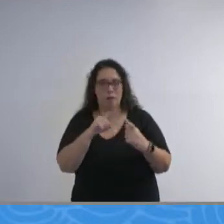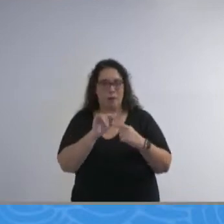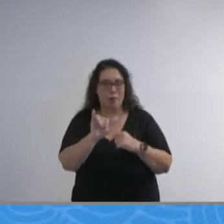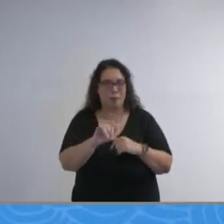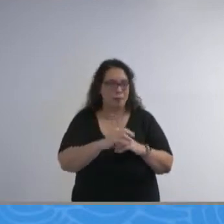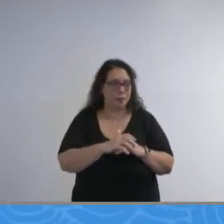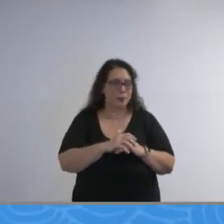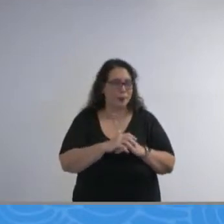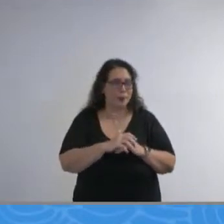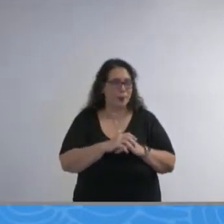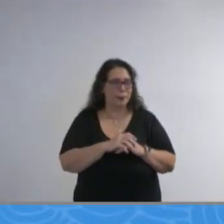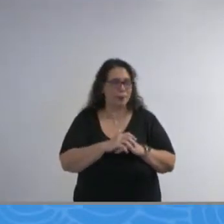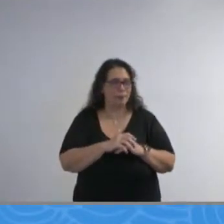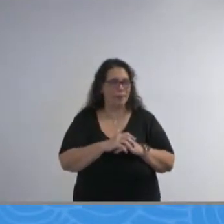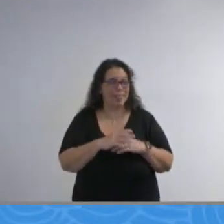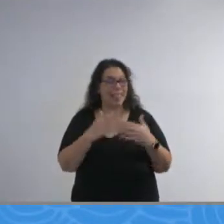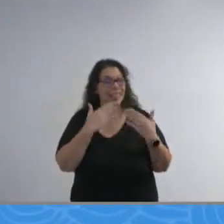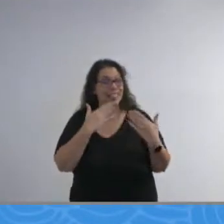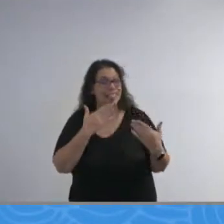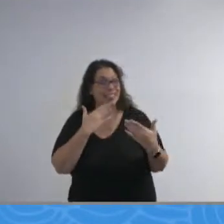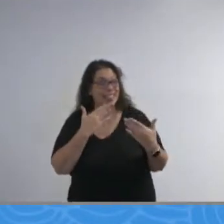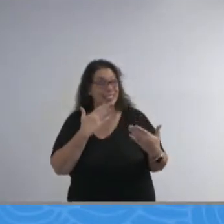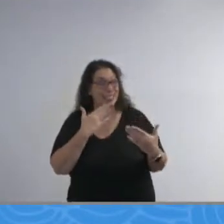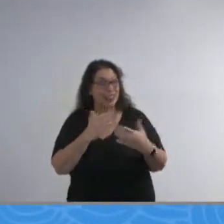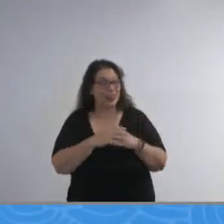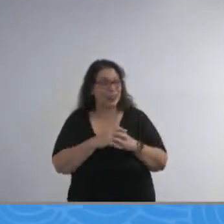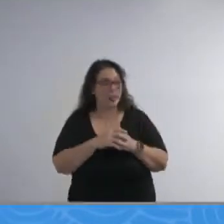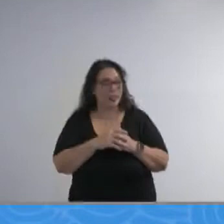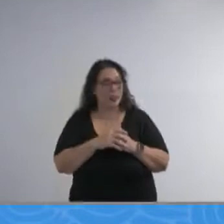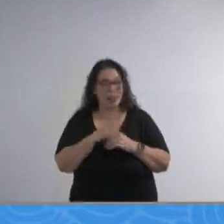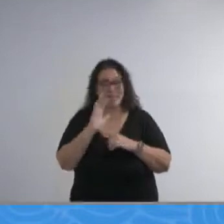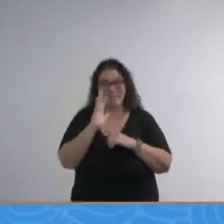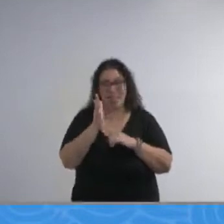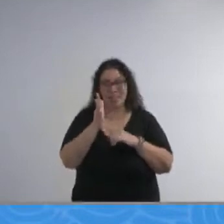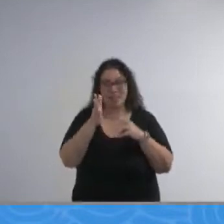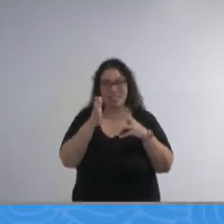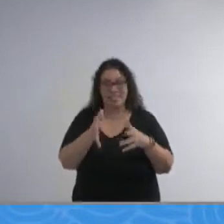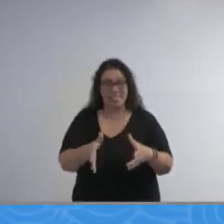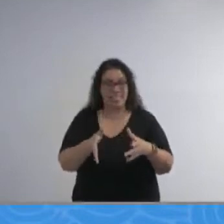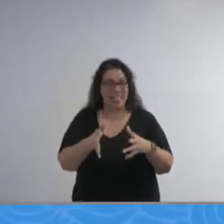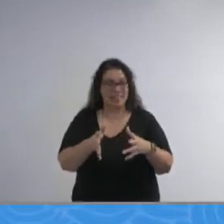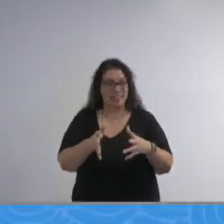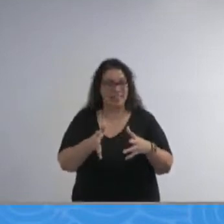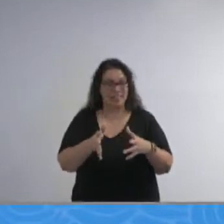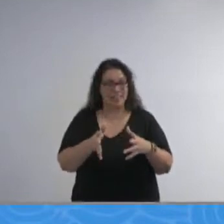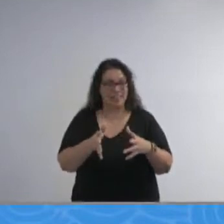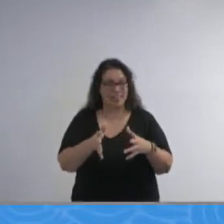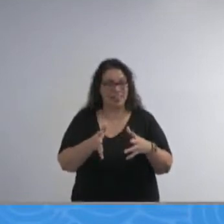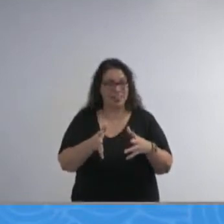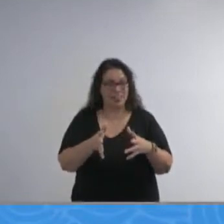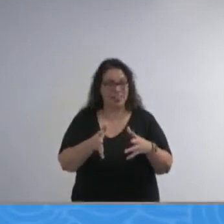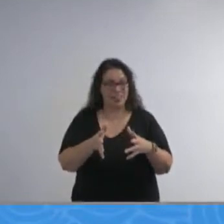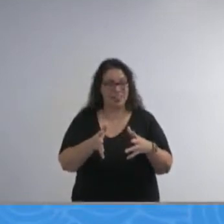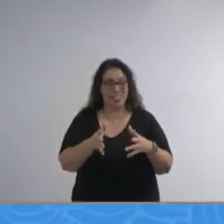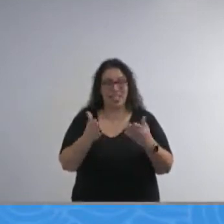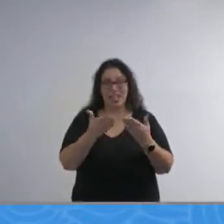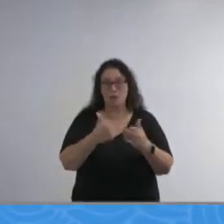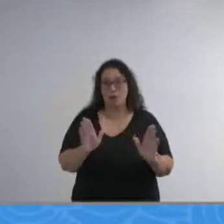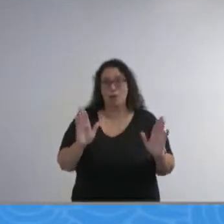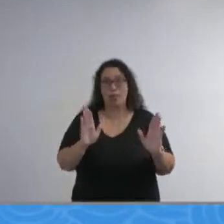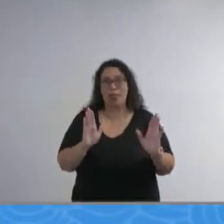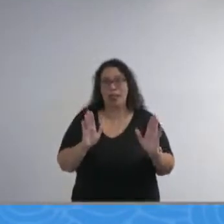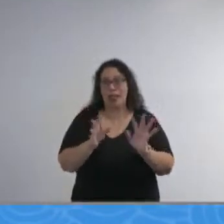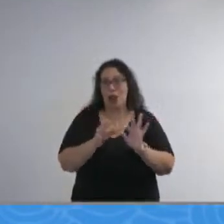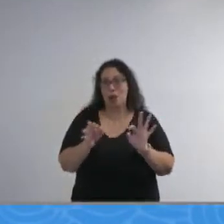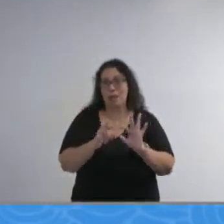All right. So thank you for the district representatives. We have 5 minutes left for the meeting. So public comments are now